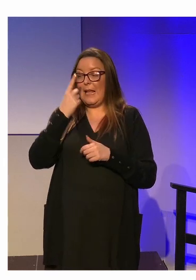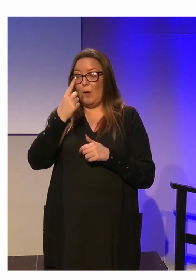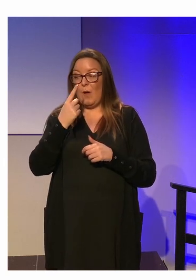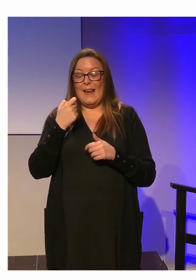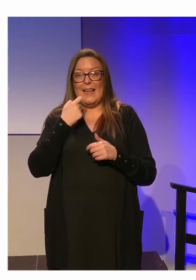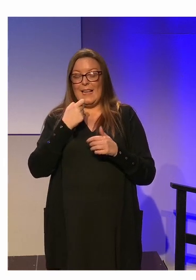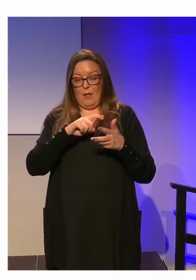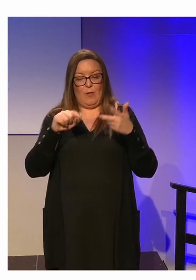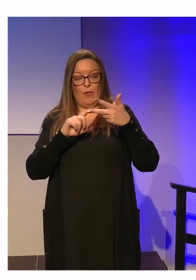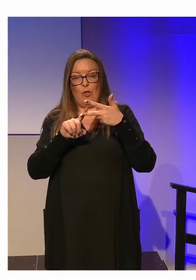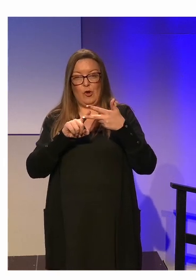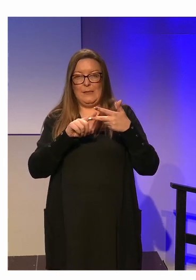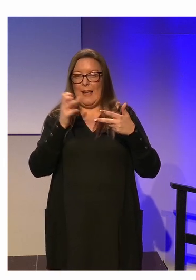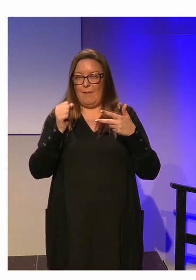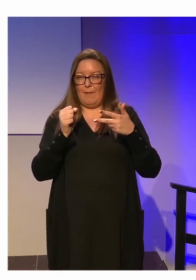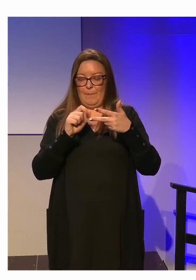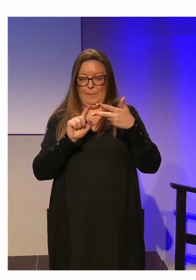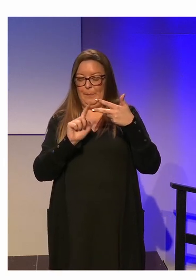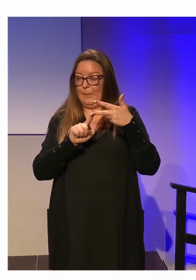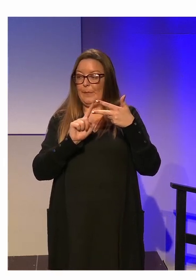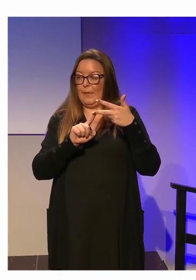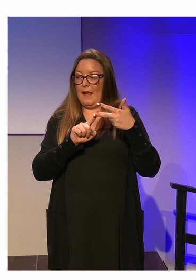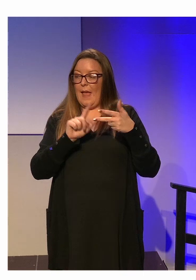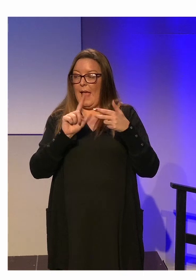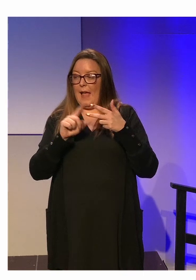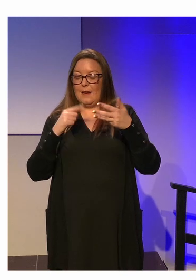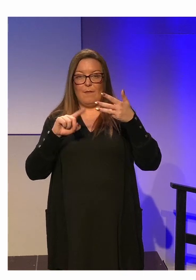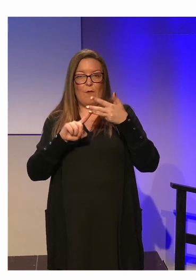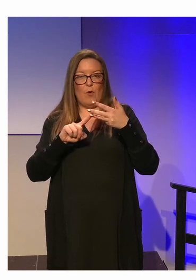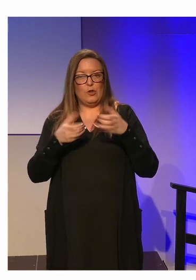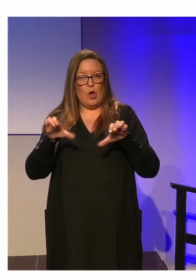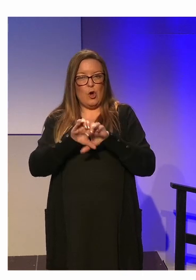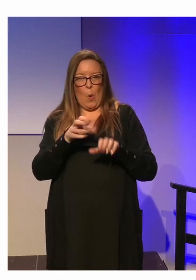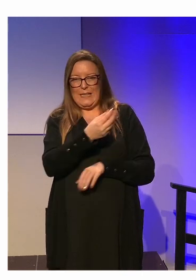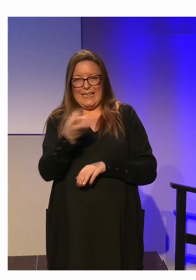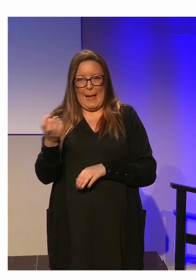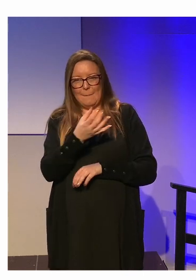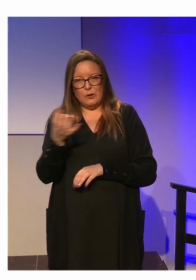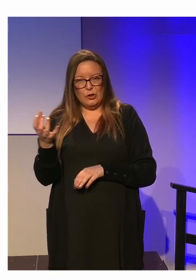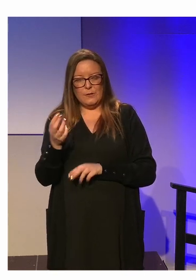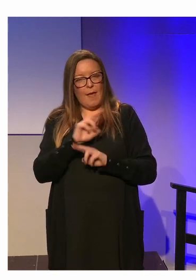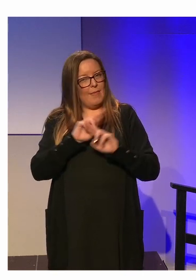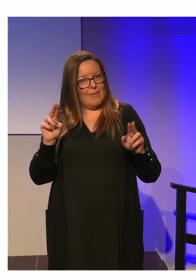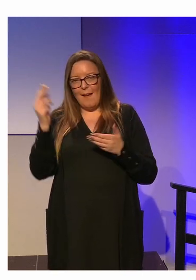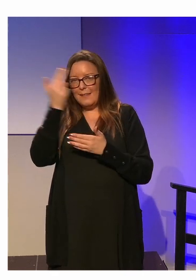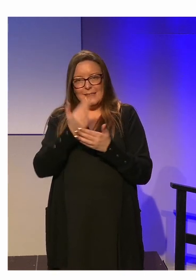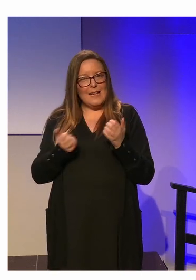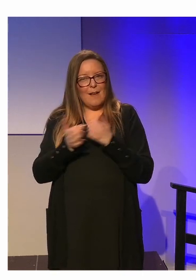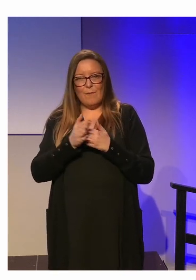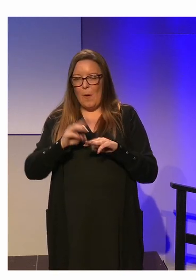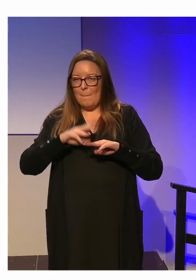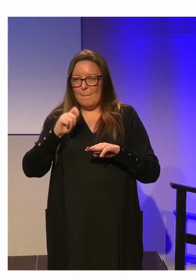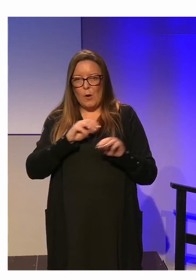tools, we all love those, all of these. And closed captioning, right? Not designed for most people and